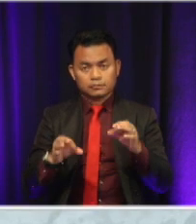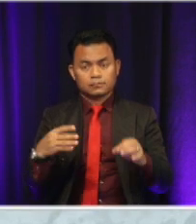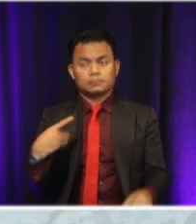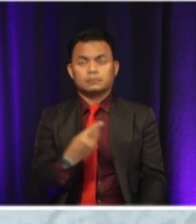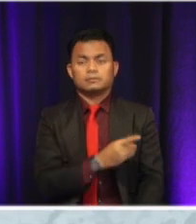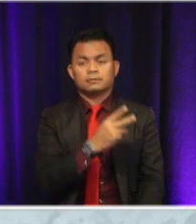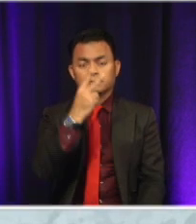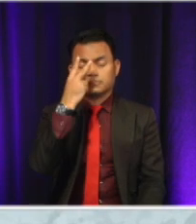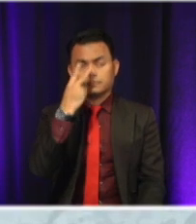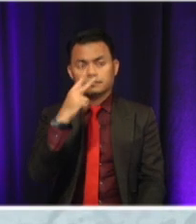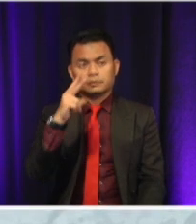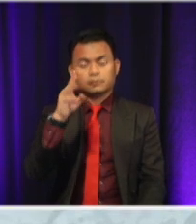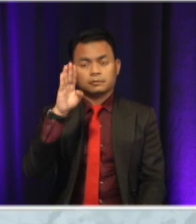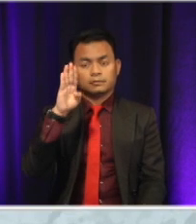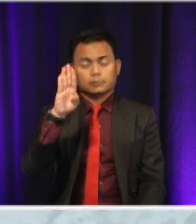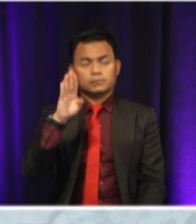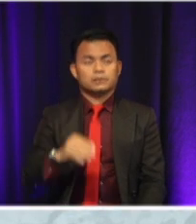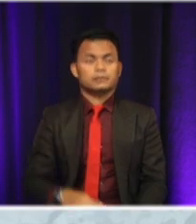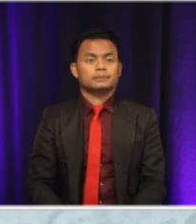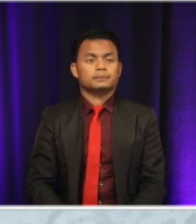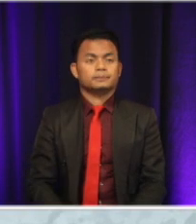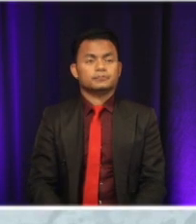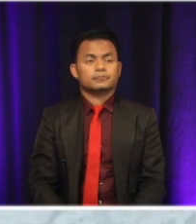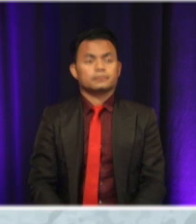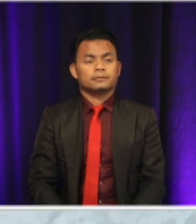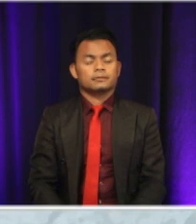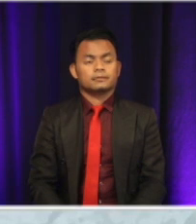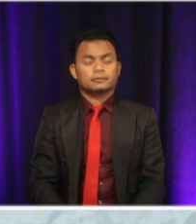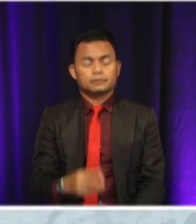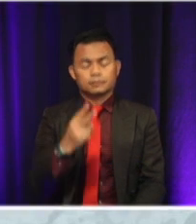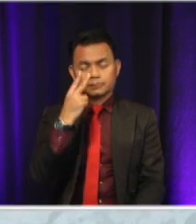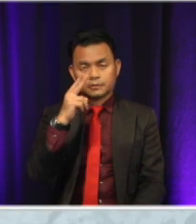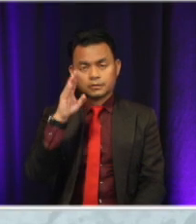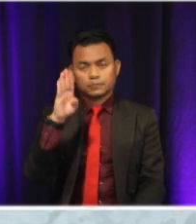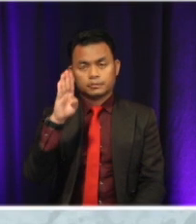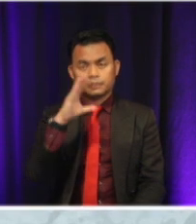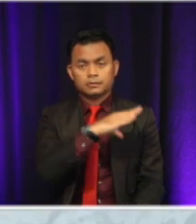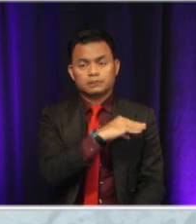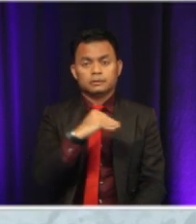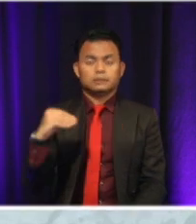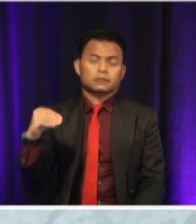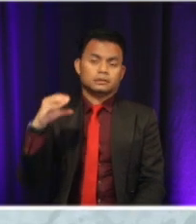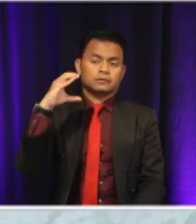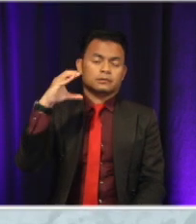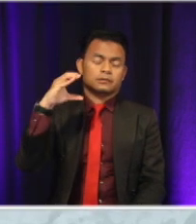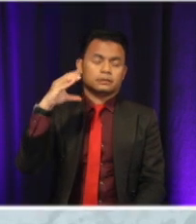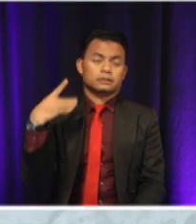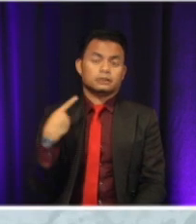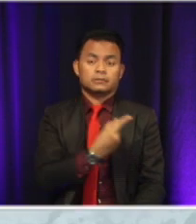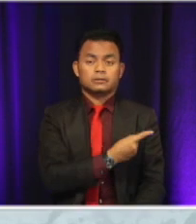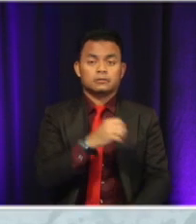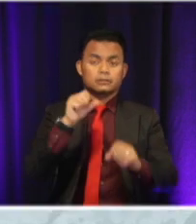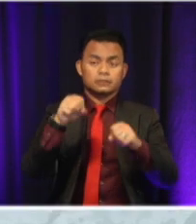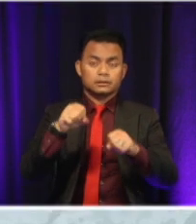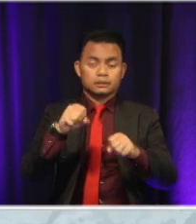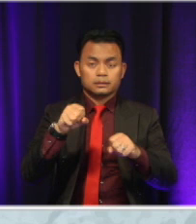valued at 20 marks each, take a look at the B questions and see, you will find that